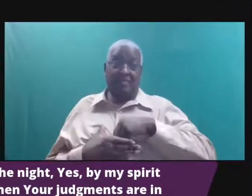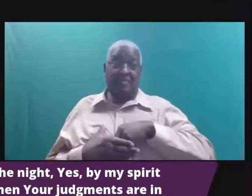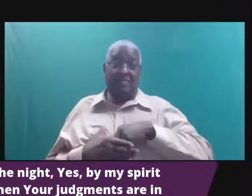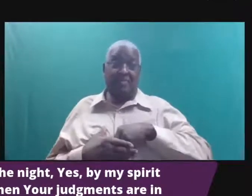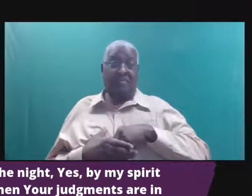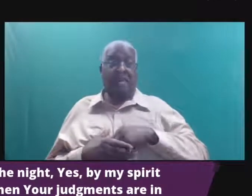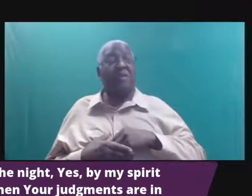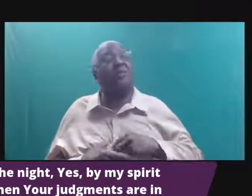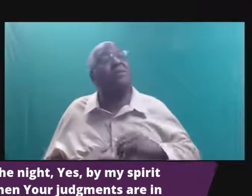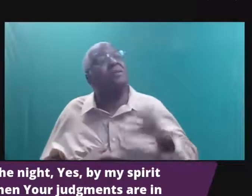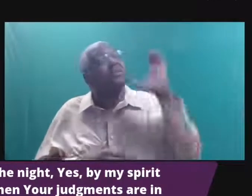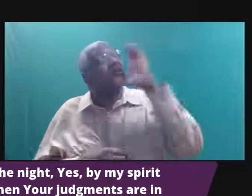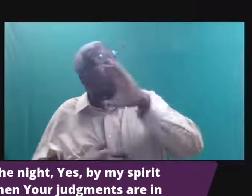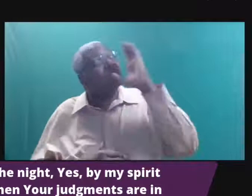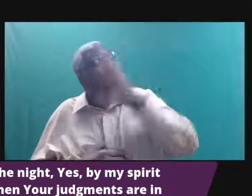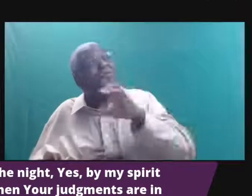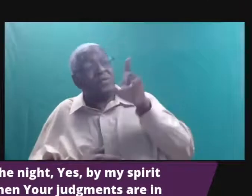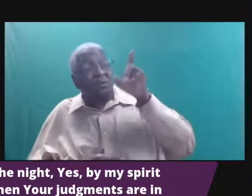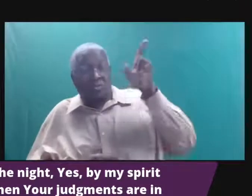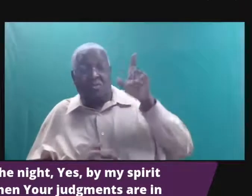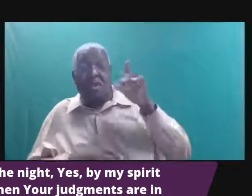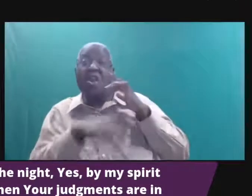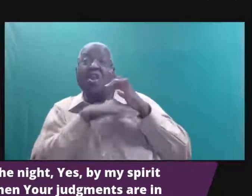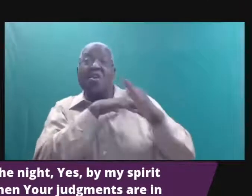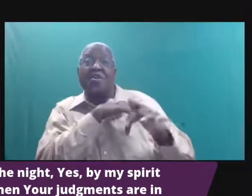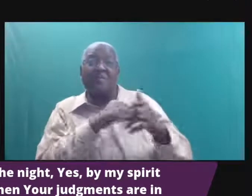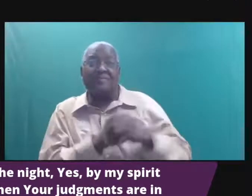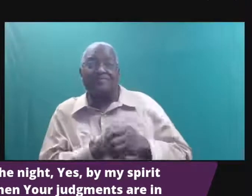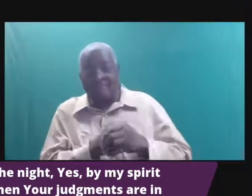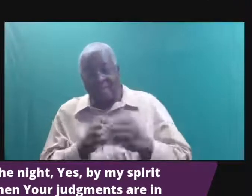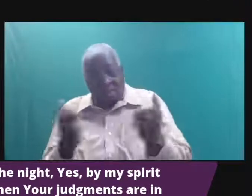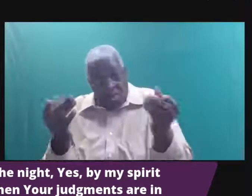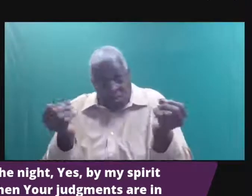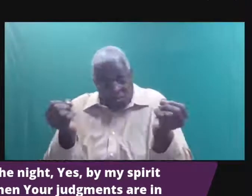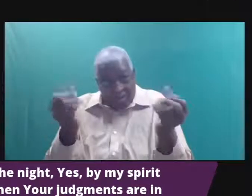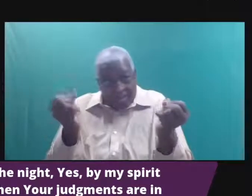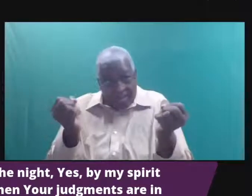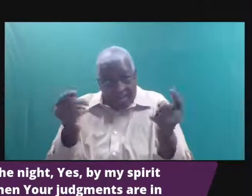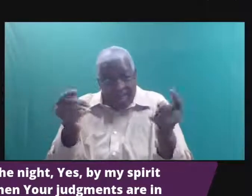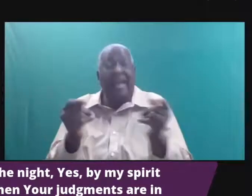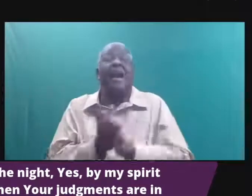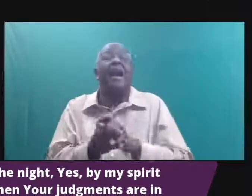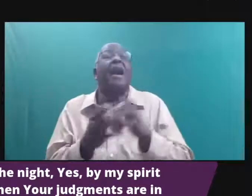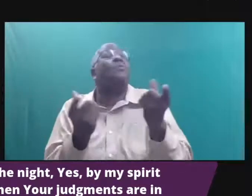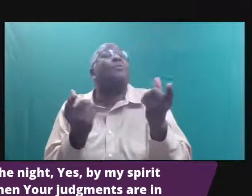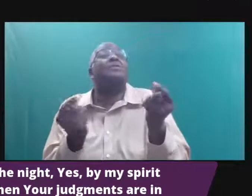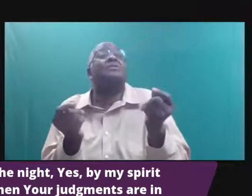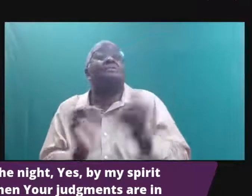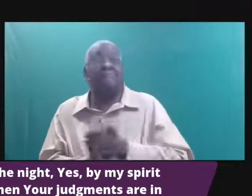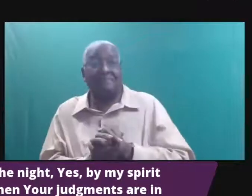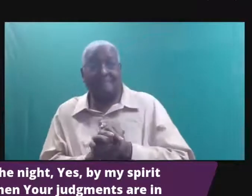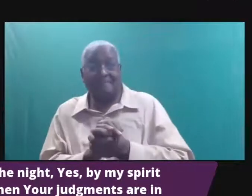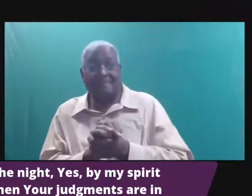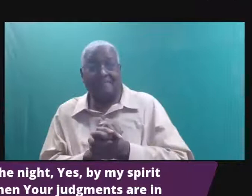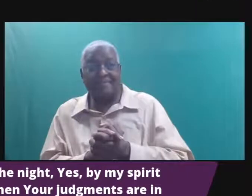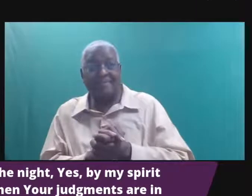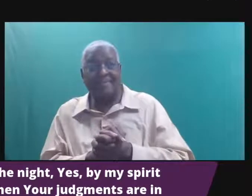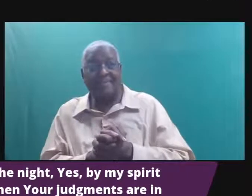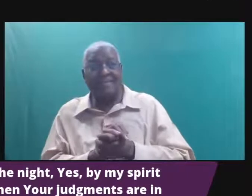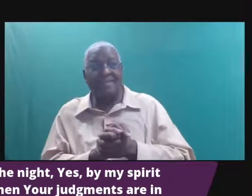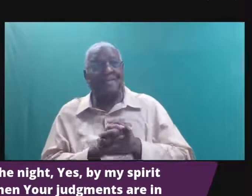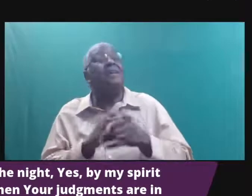you early. Okay. Listen. He said, listen, all I want to do is to get